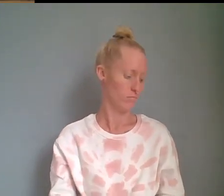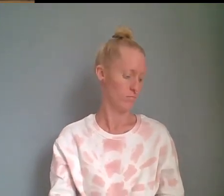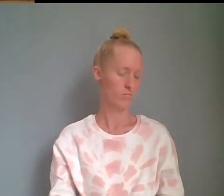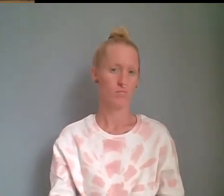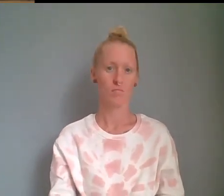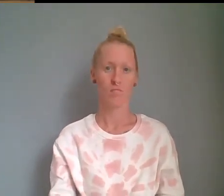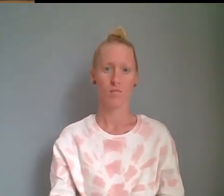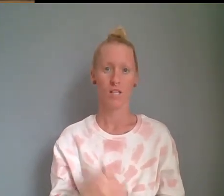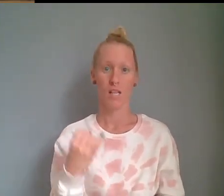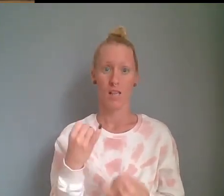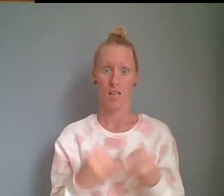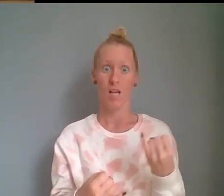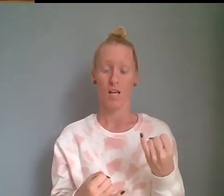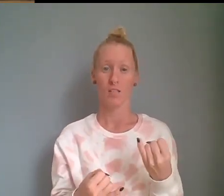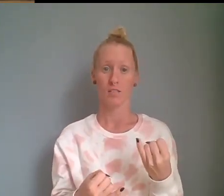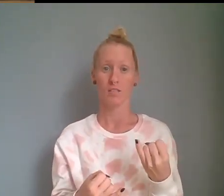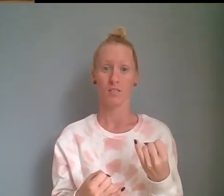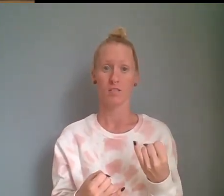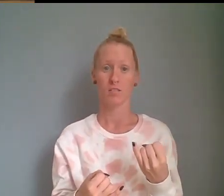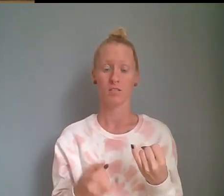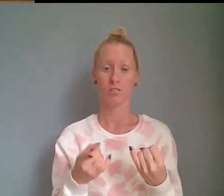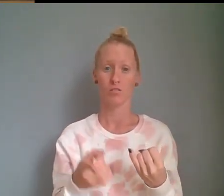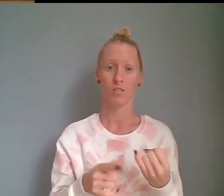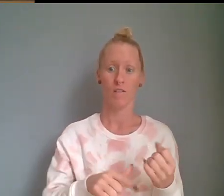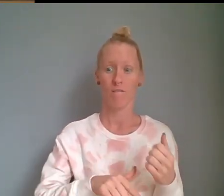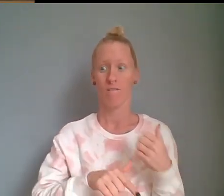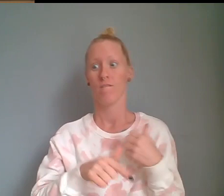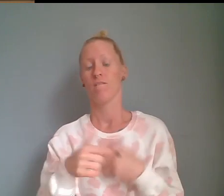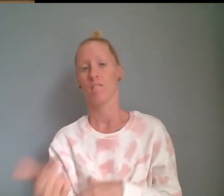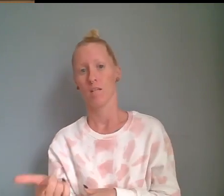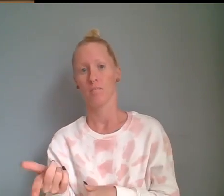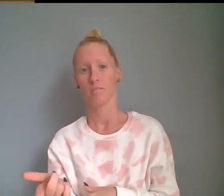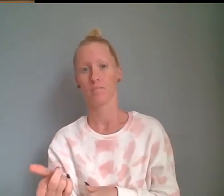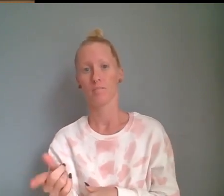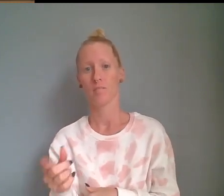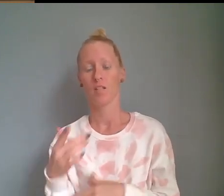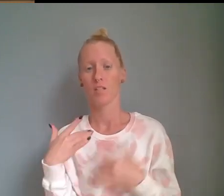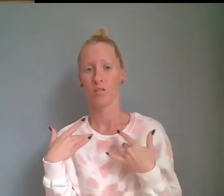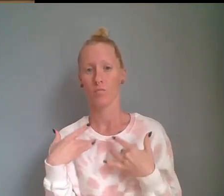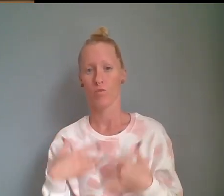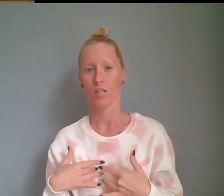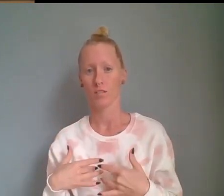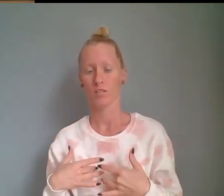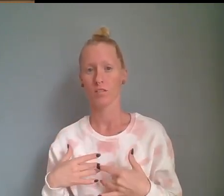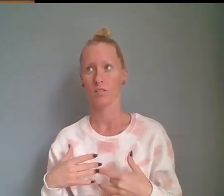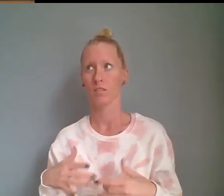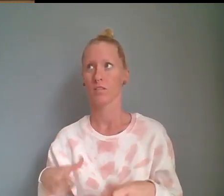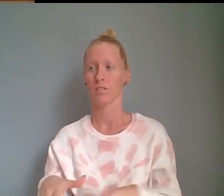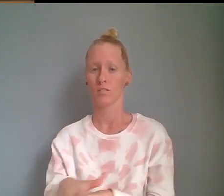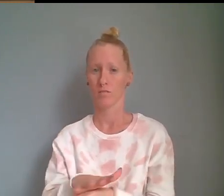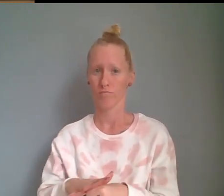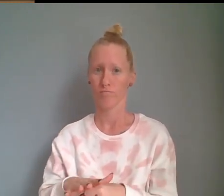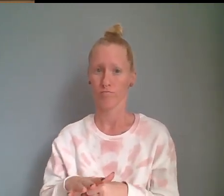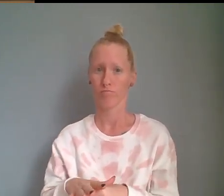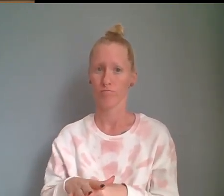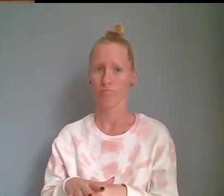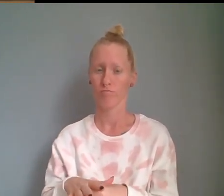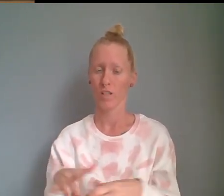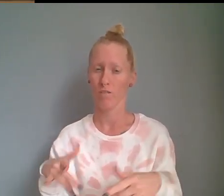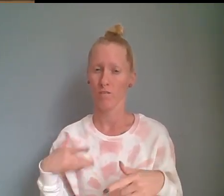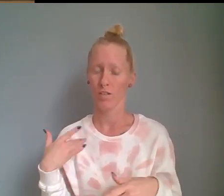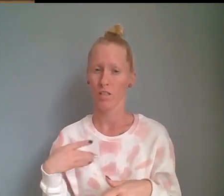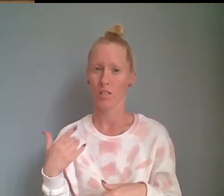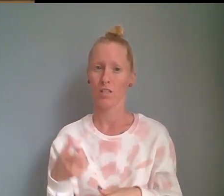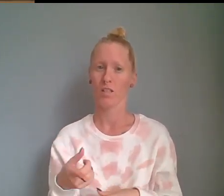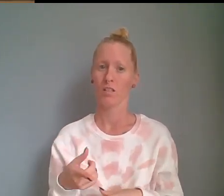in the last little bit there, you saw her flip from her mania into a more depressed state. And this